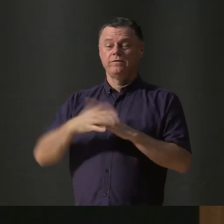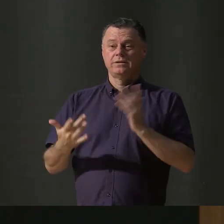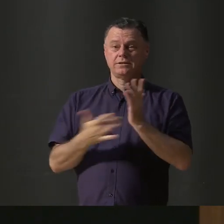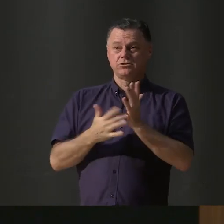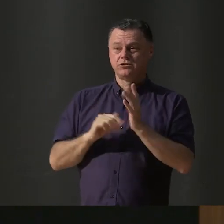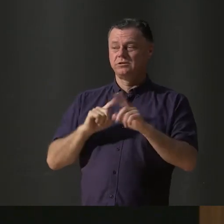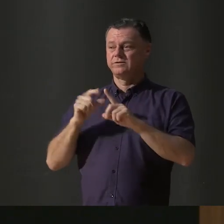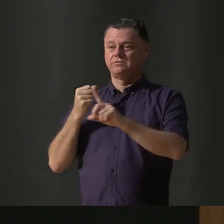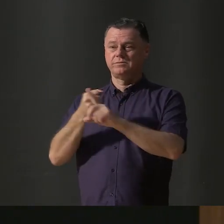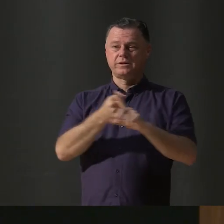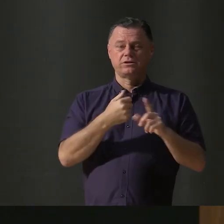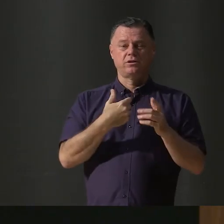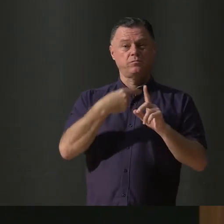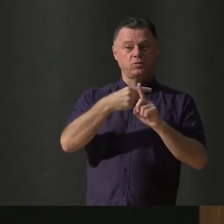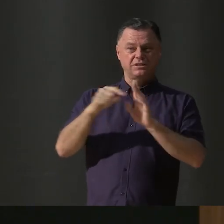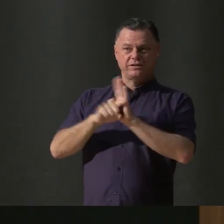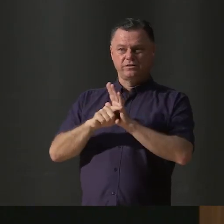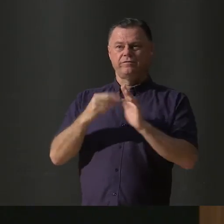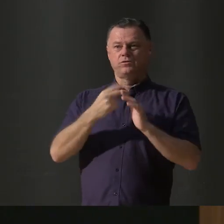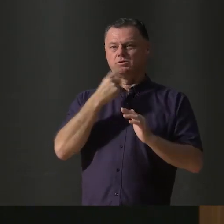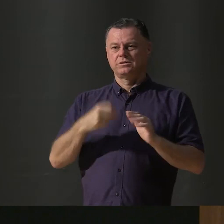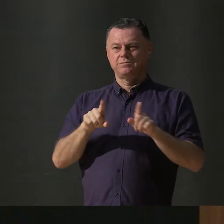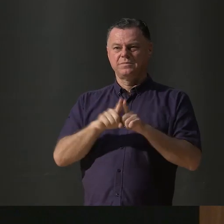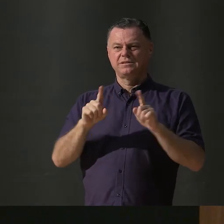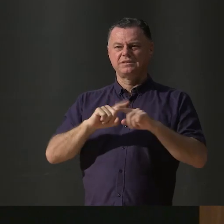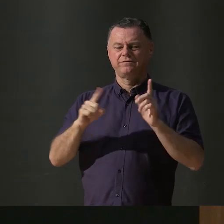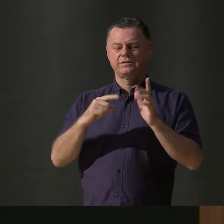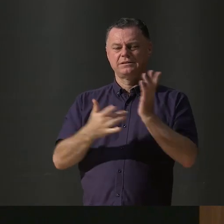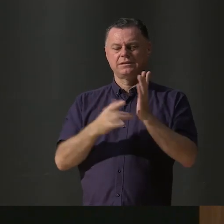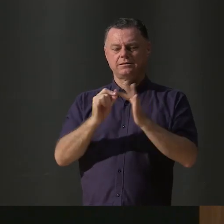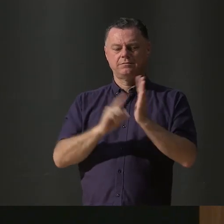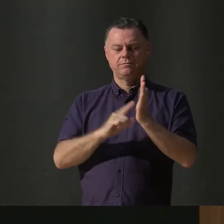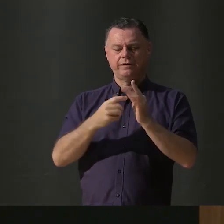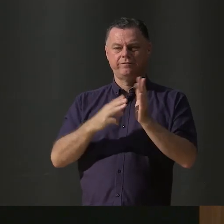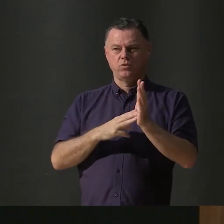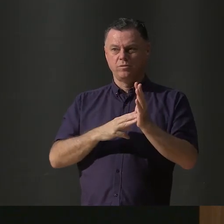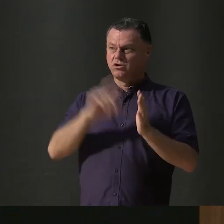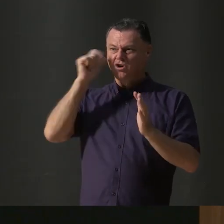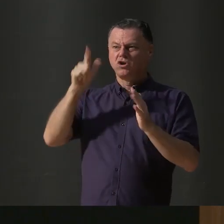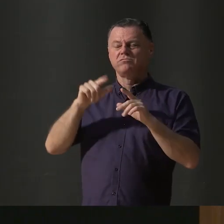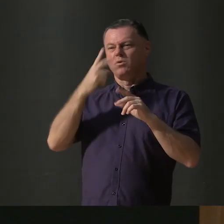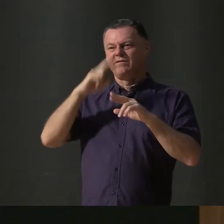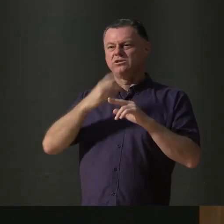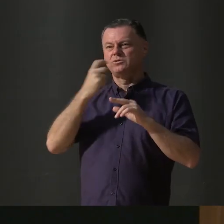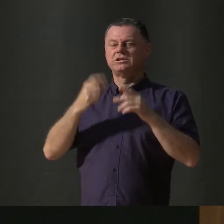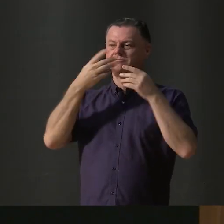technologies and media platforms on the museum with an aim to help conceptualise the museum of the